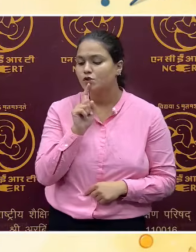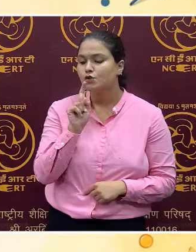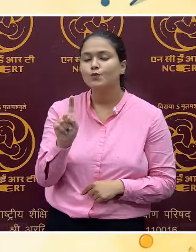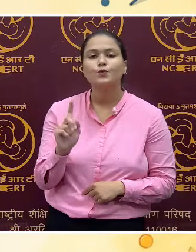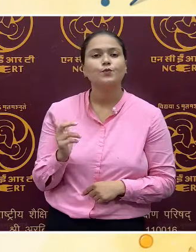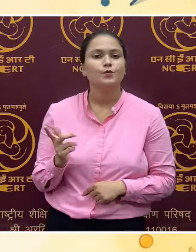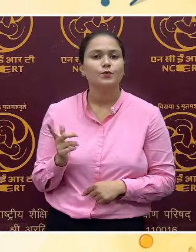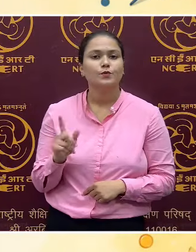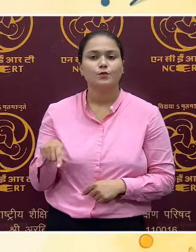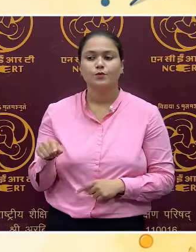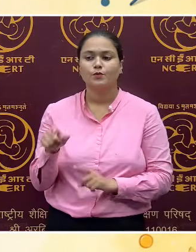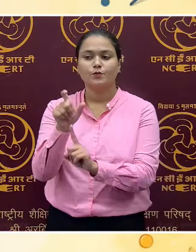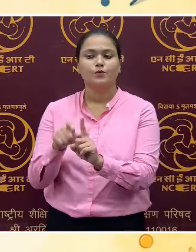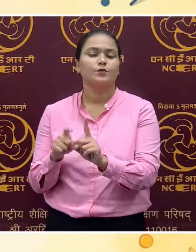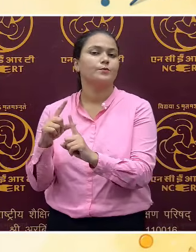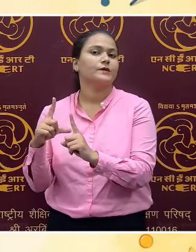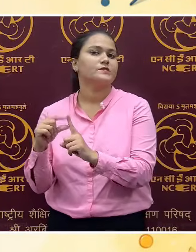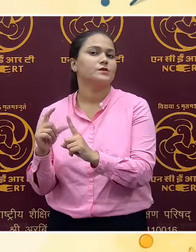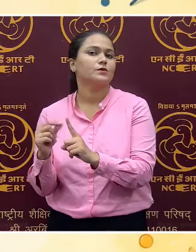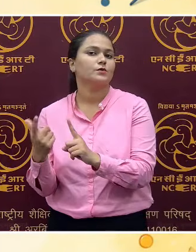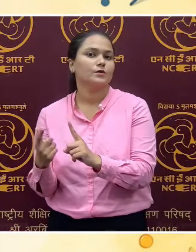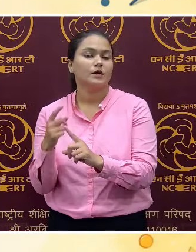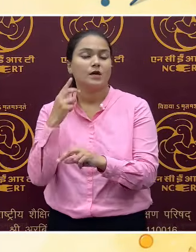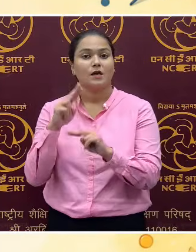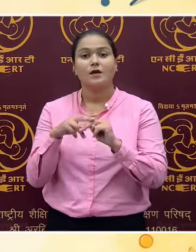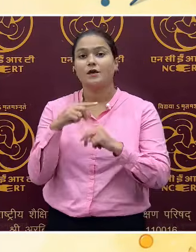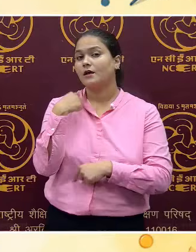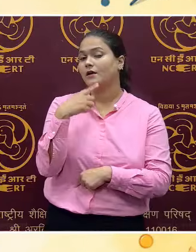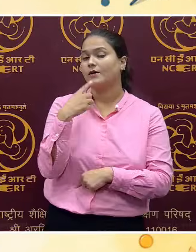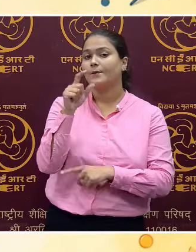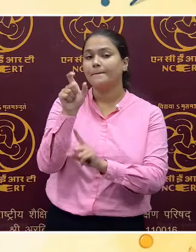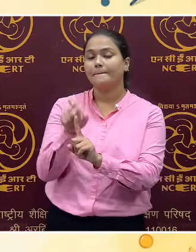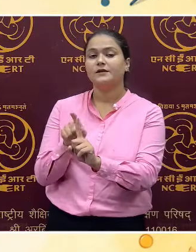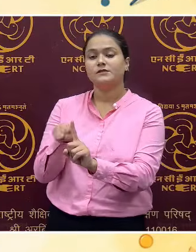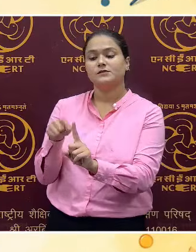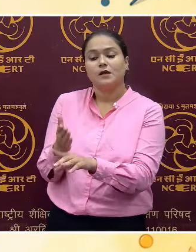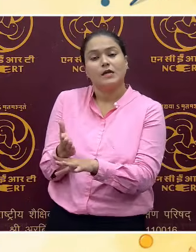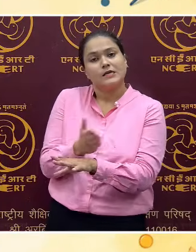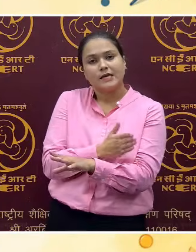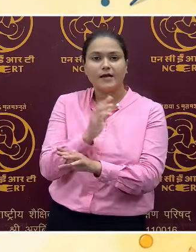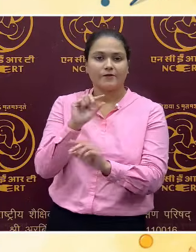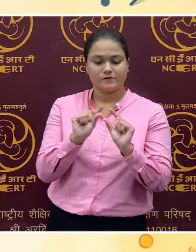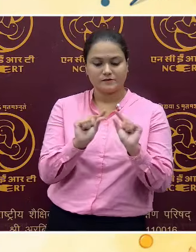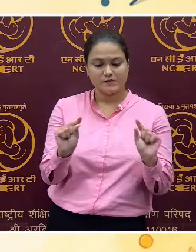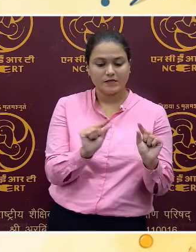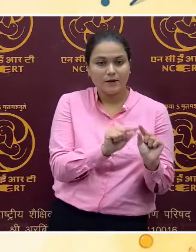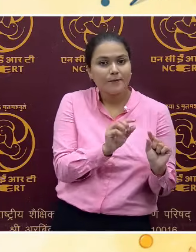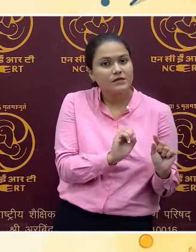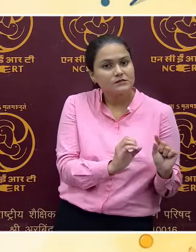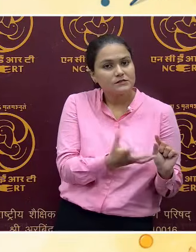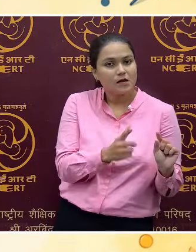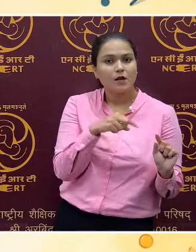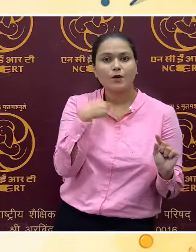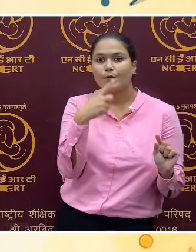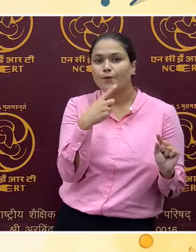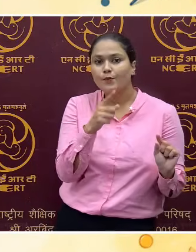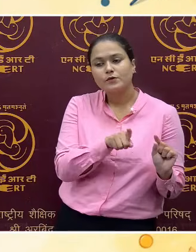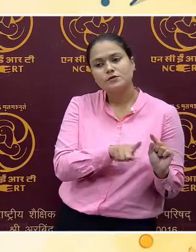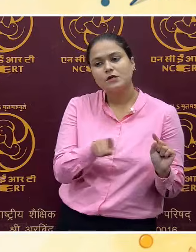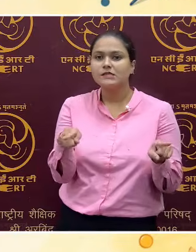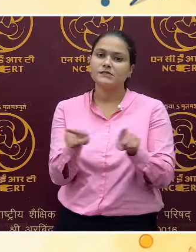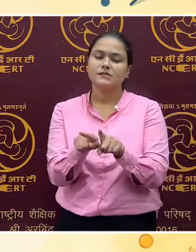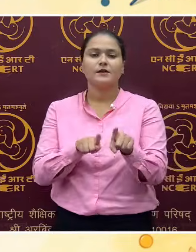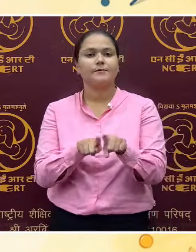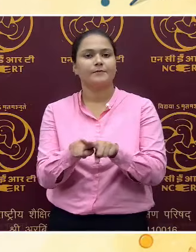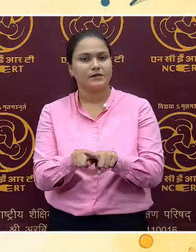performed the action. If the who or what is at the beginning of the sentence, it is active voice. With the same example,